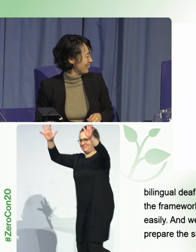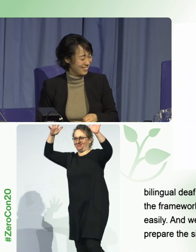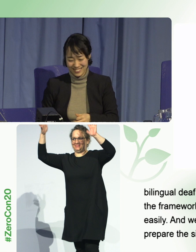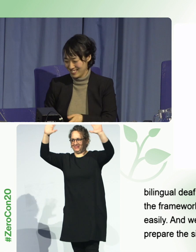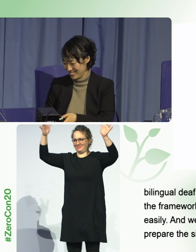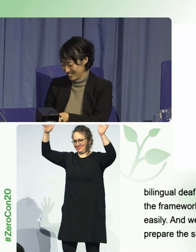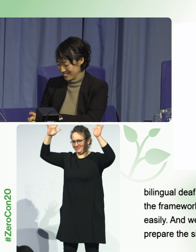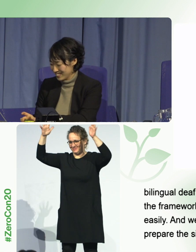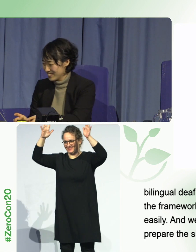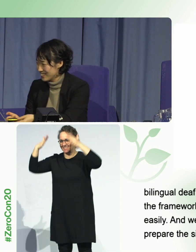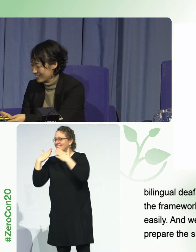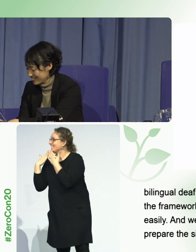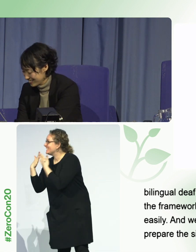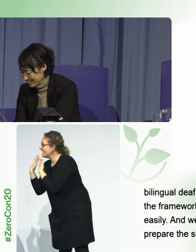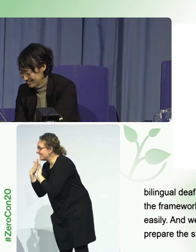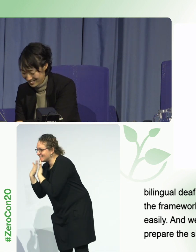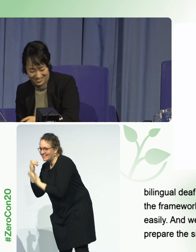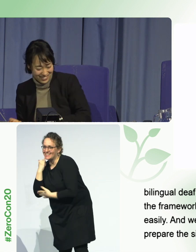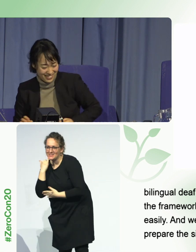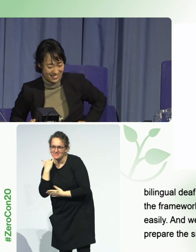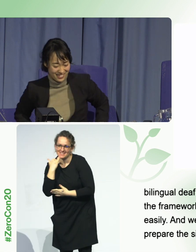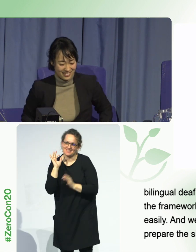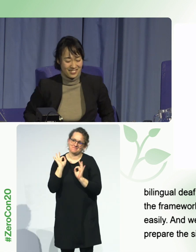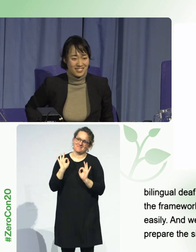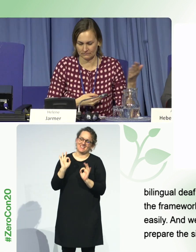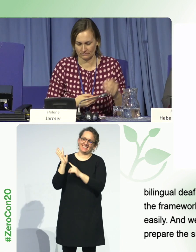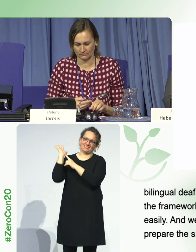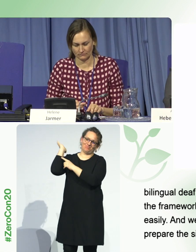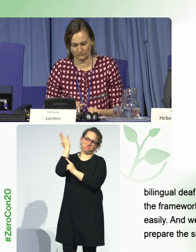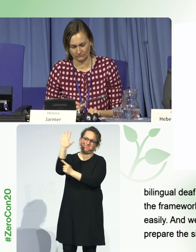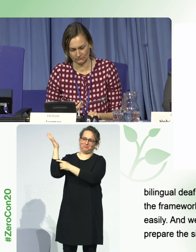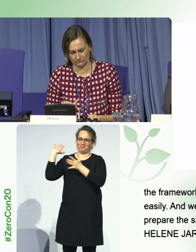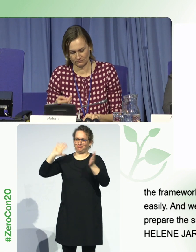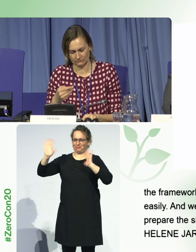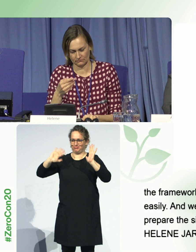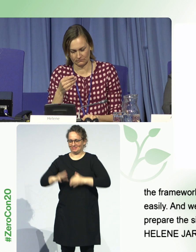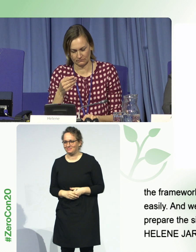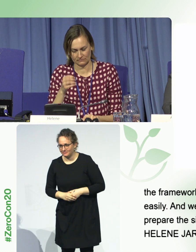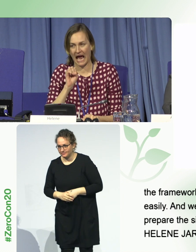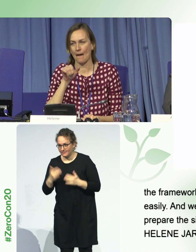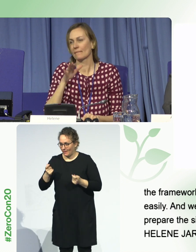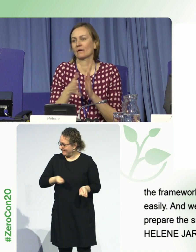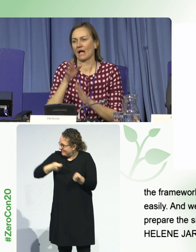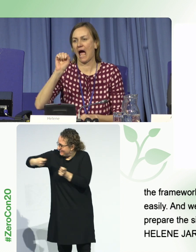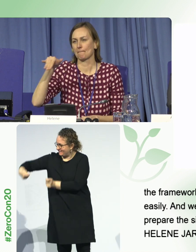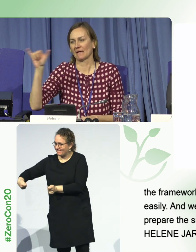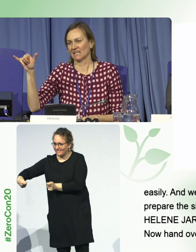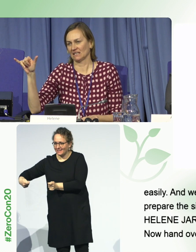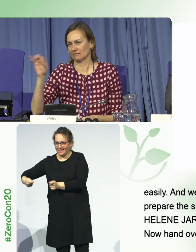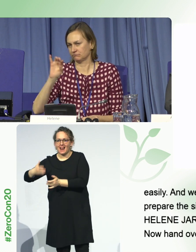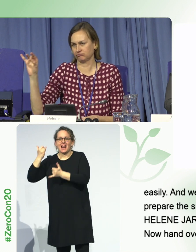Thank you very much for your presentation. Now, hands over to the last